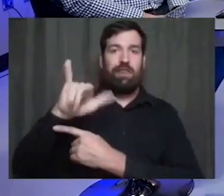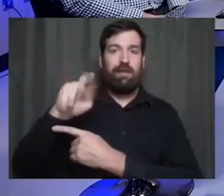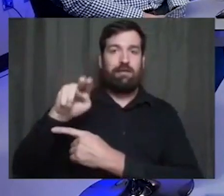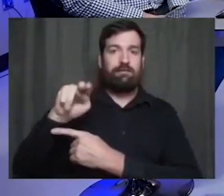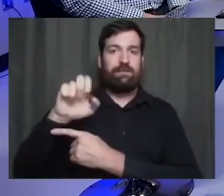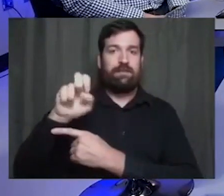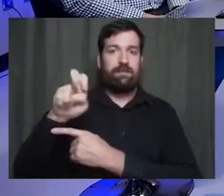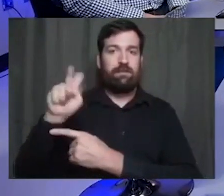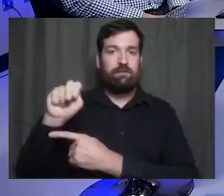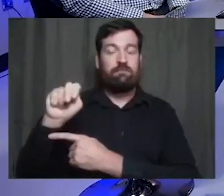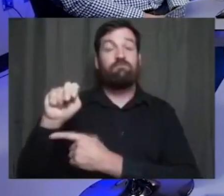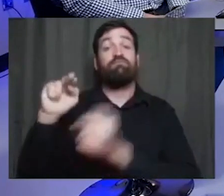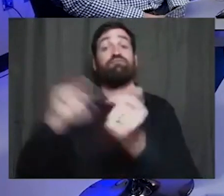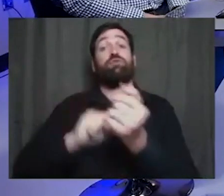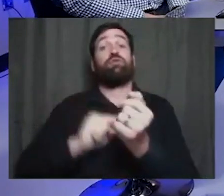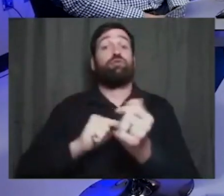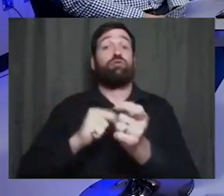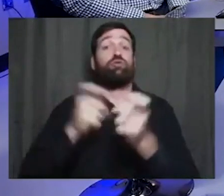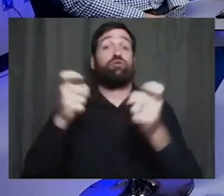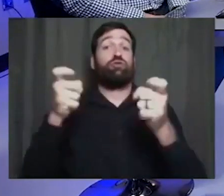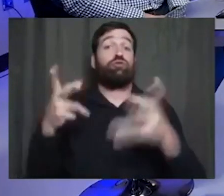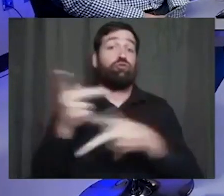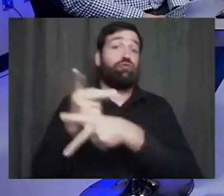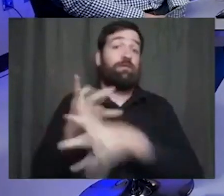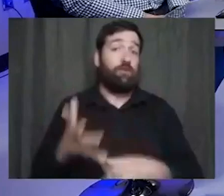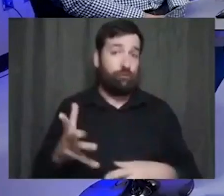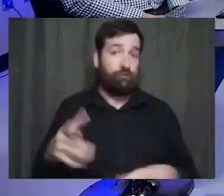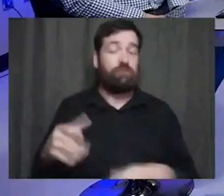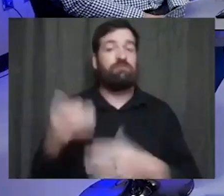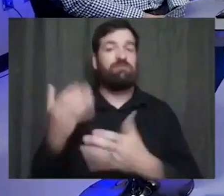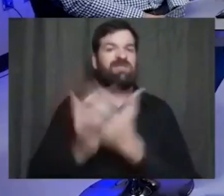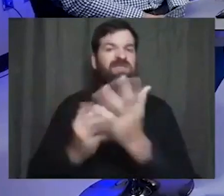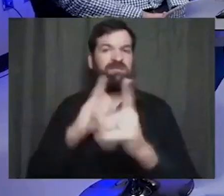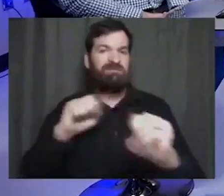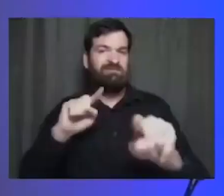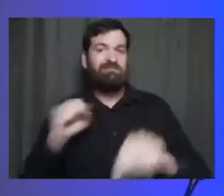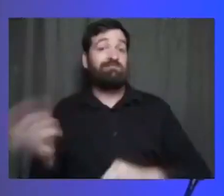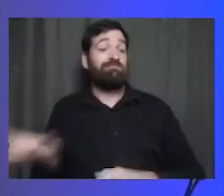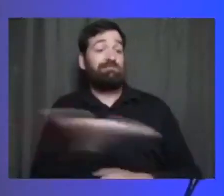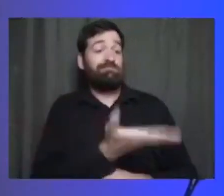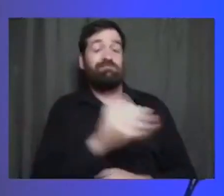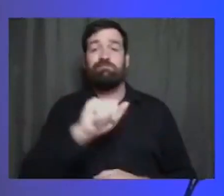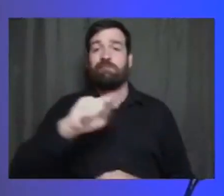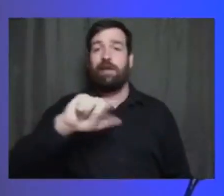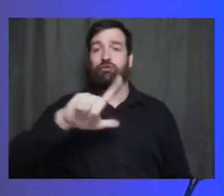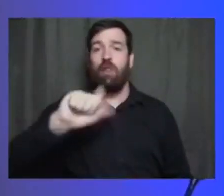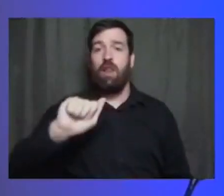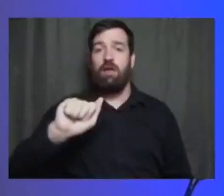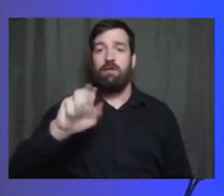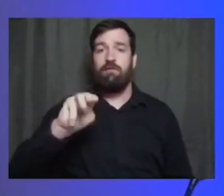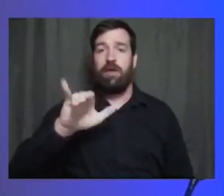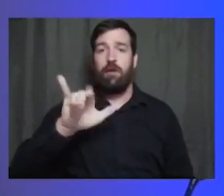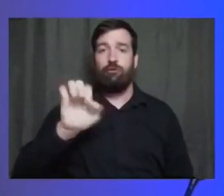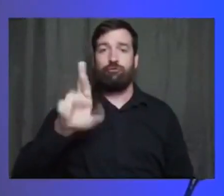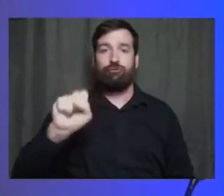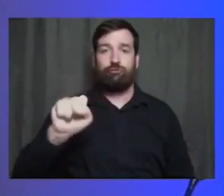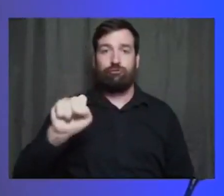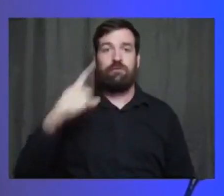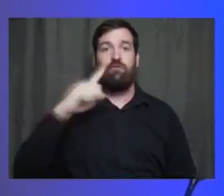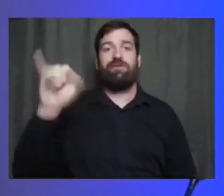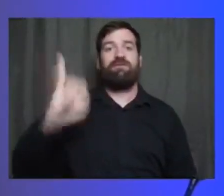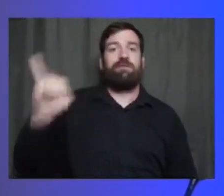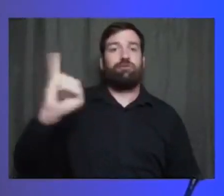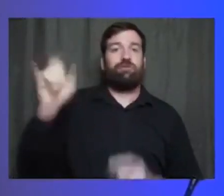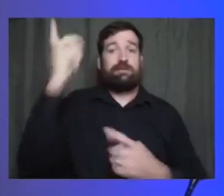Nurse Supervisor, to help answer some questions today. And to my left is Dr. Angela Myers, the Division Director for Infectious Diseases at